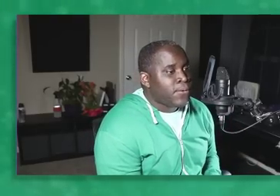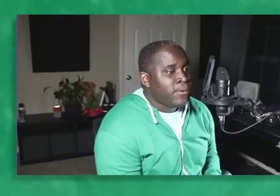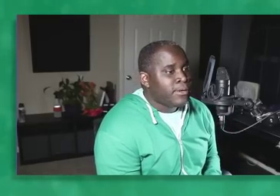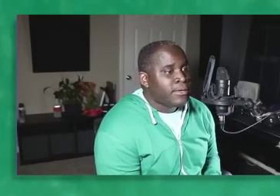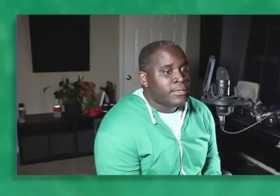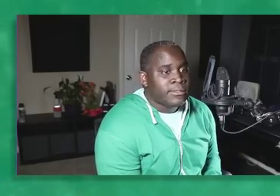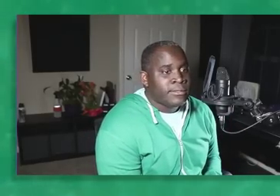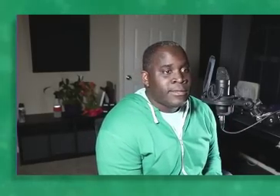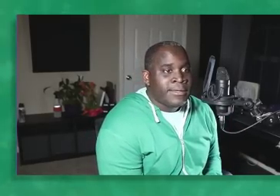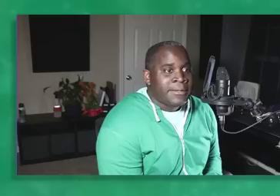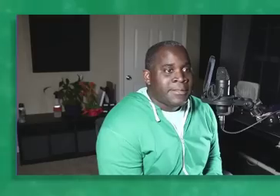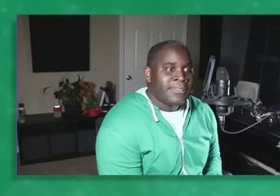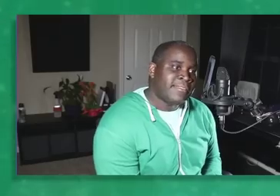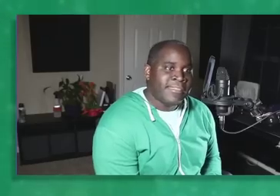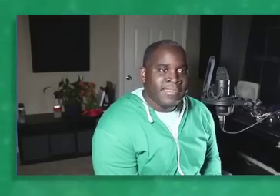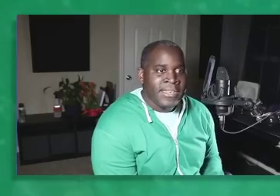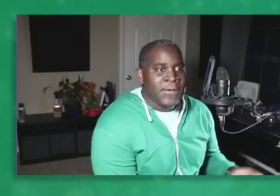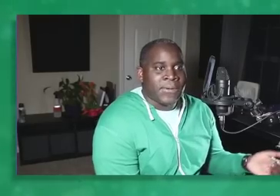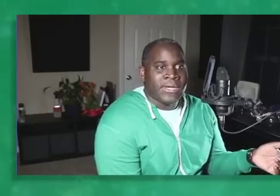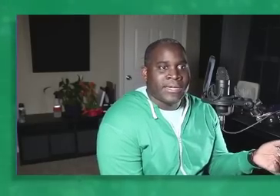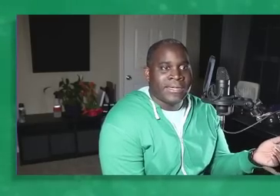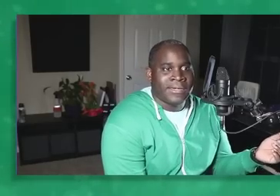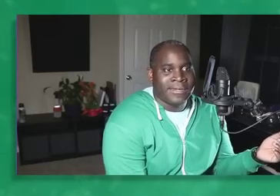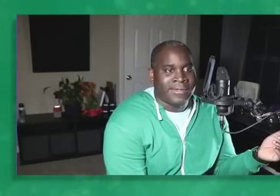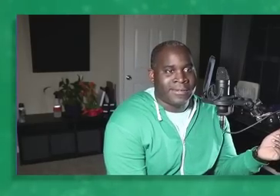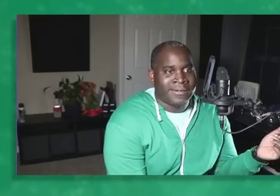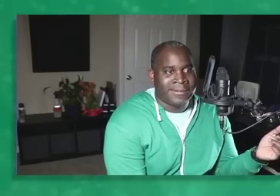so let's continue.